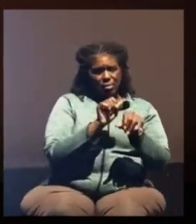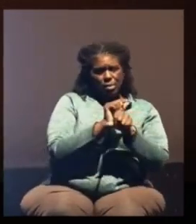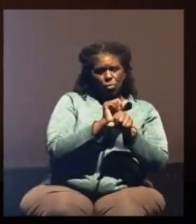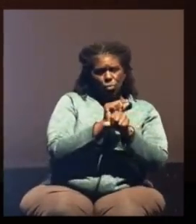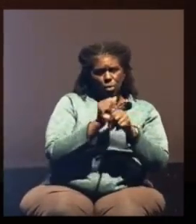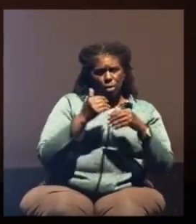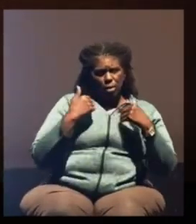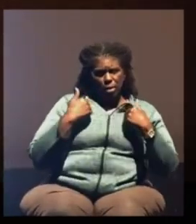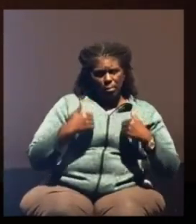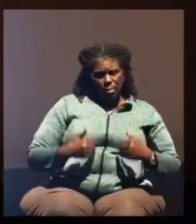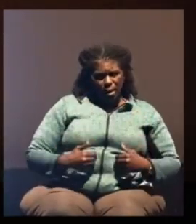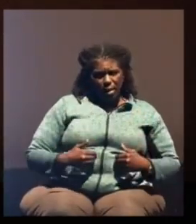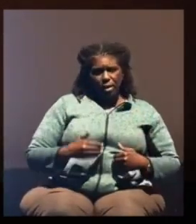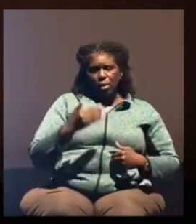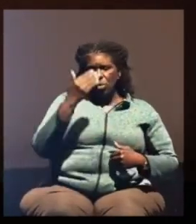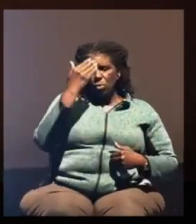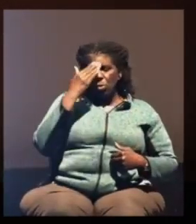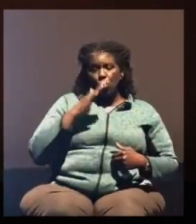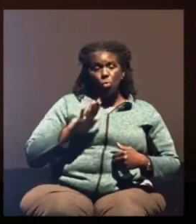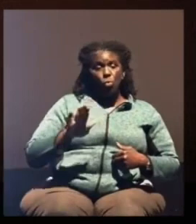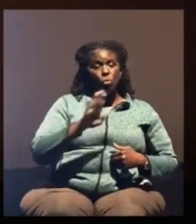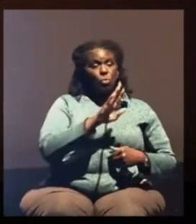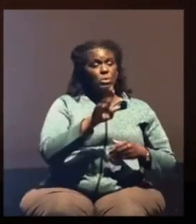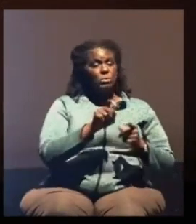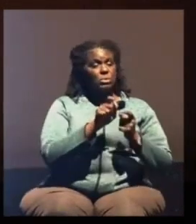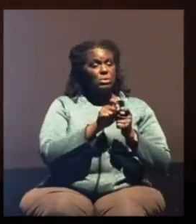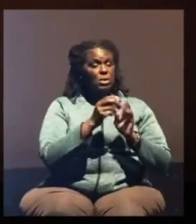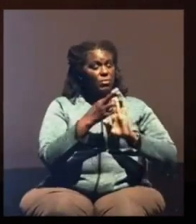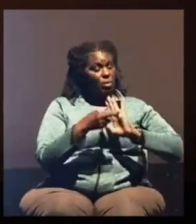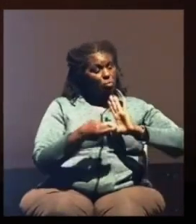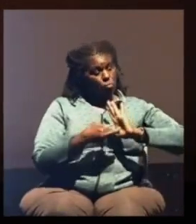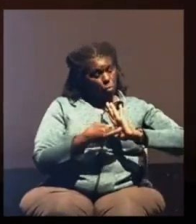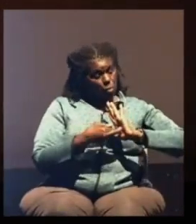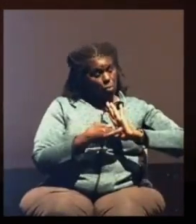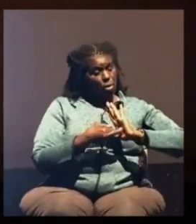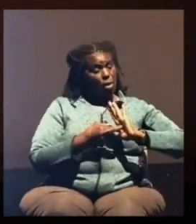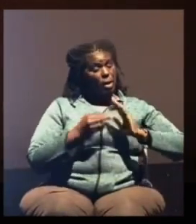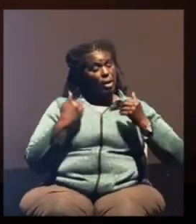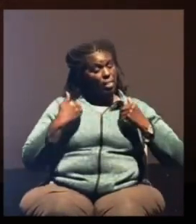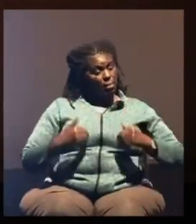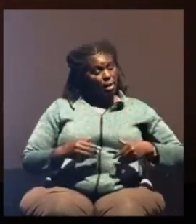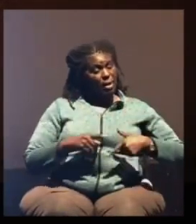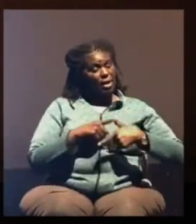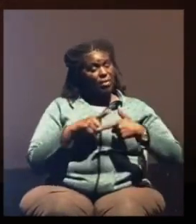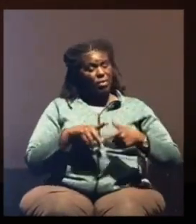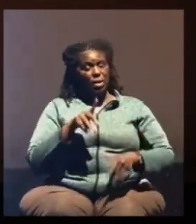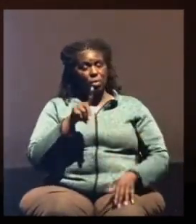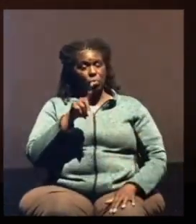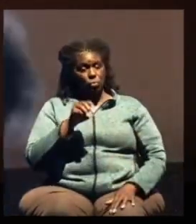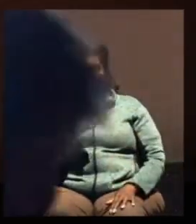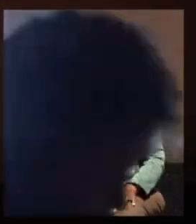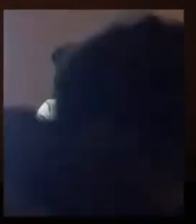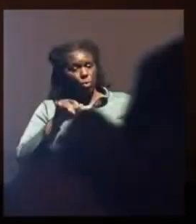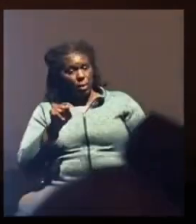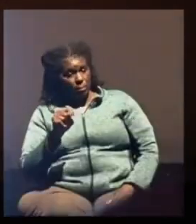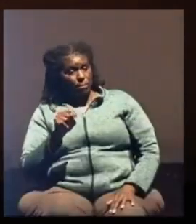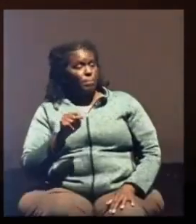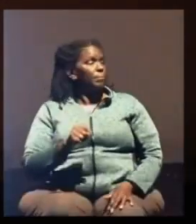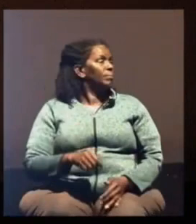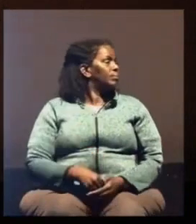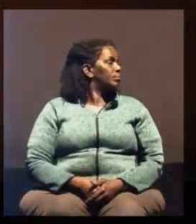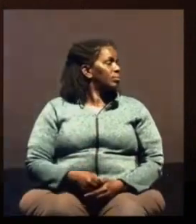is, and then you have to do it. For my purposes, I'm going to have a slight alteration of that in introducing